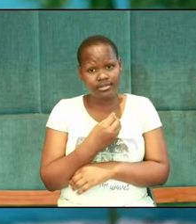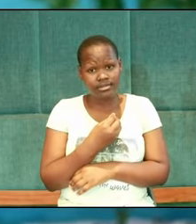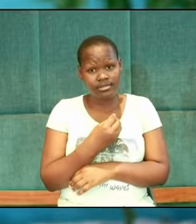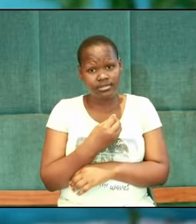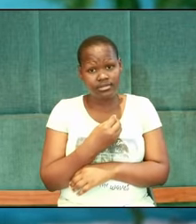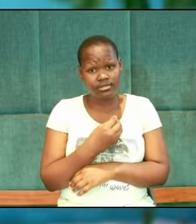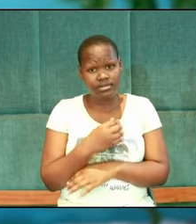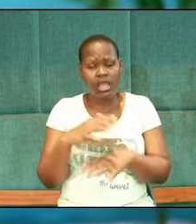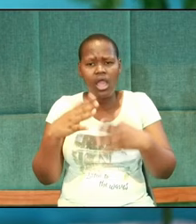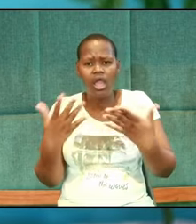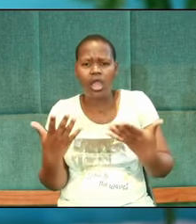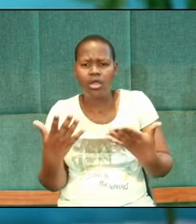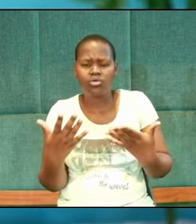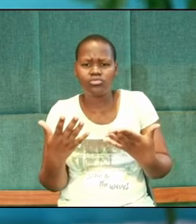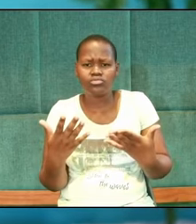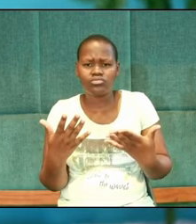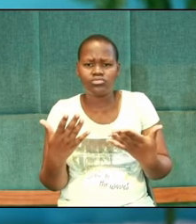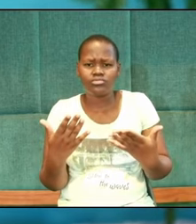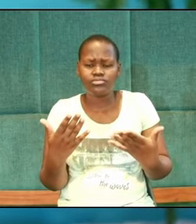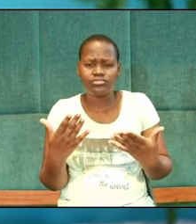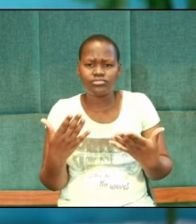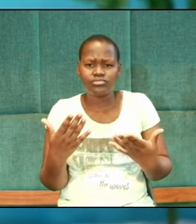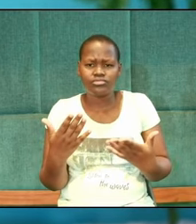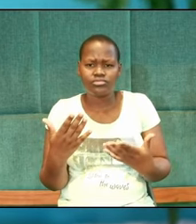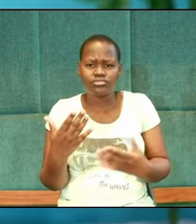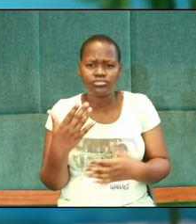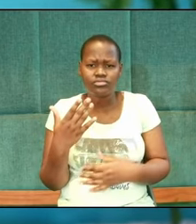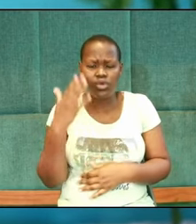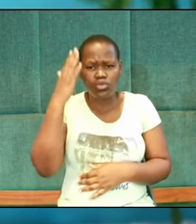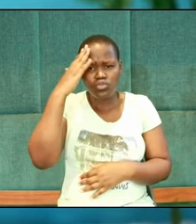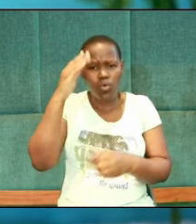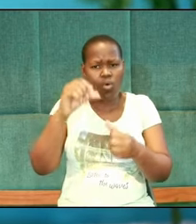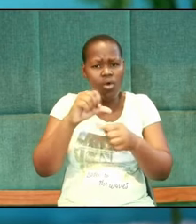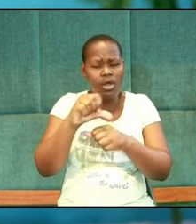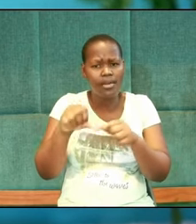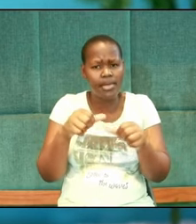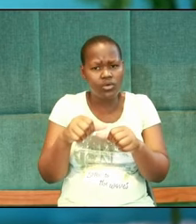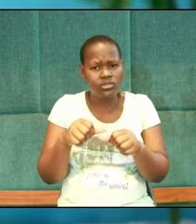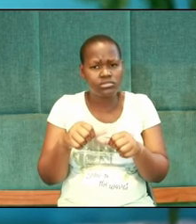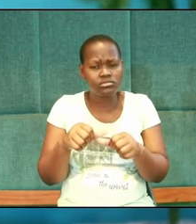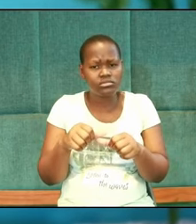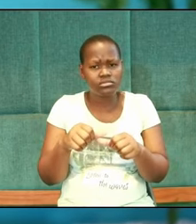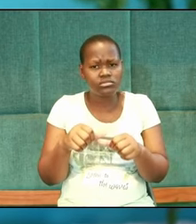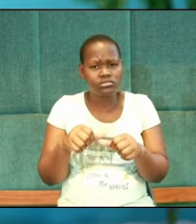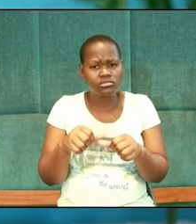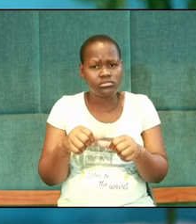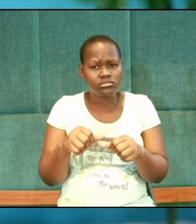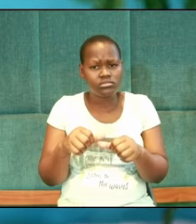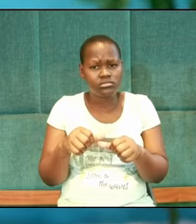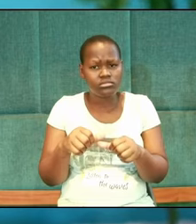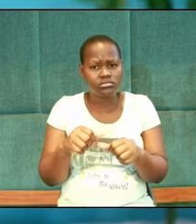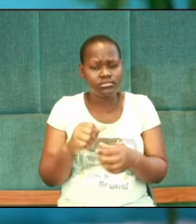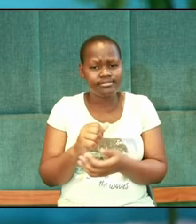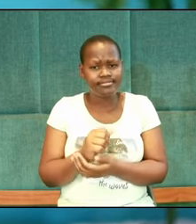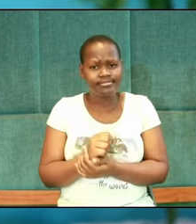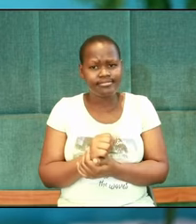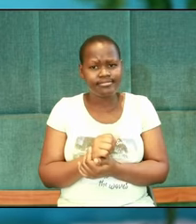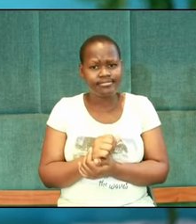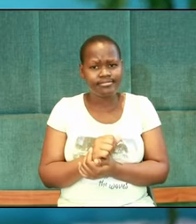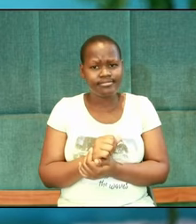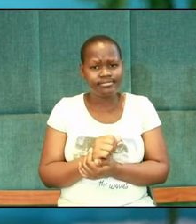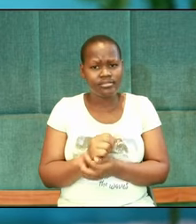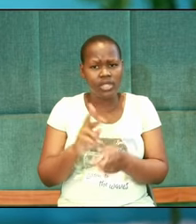how much do you know about the framework, the mandate,